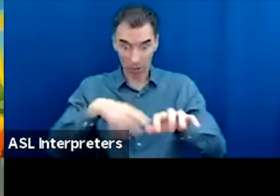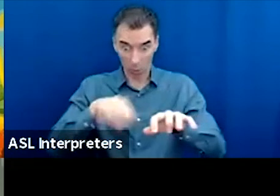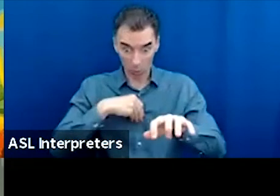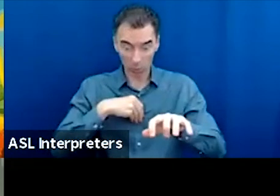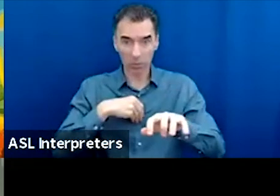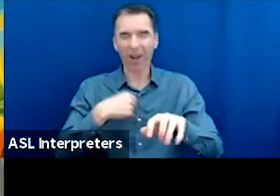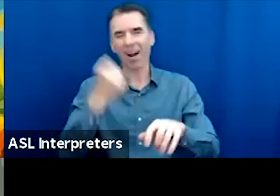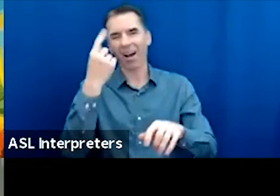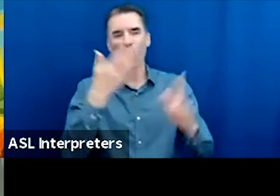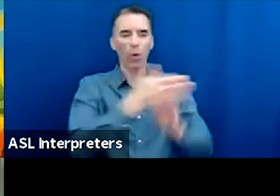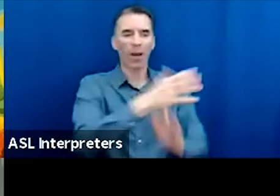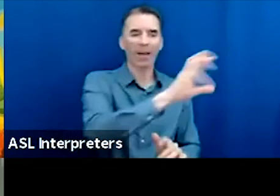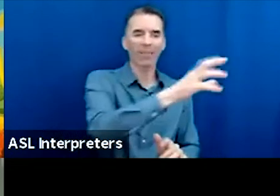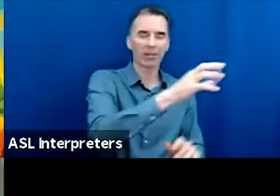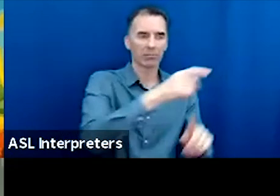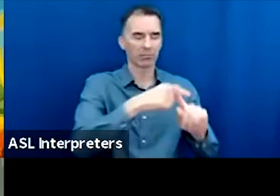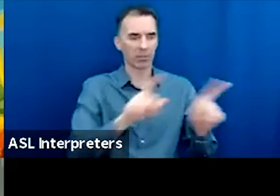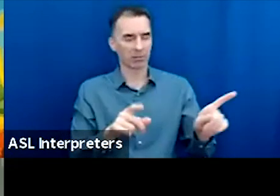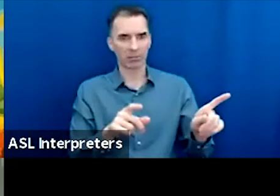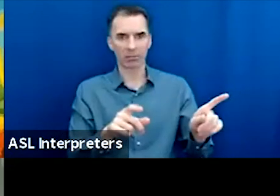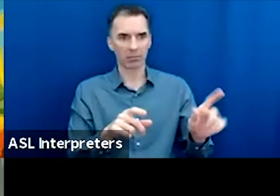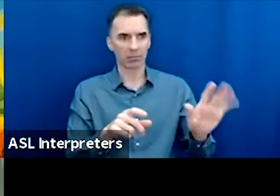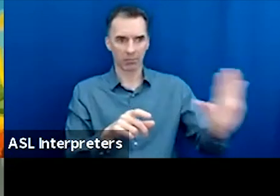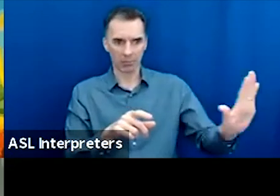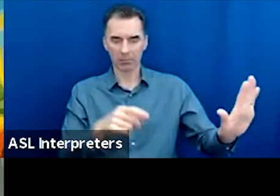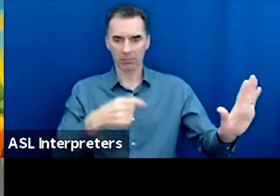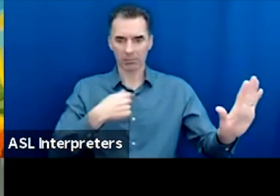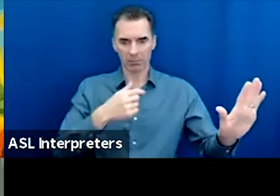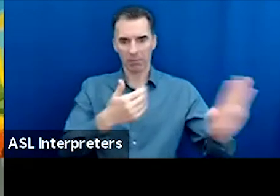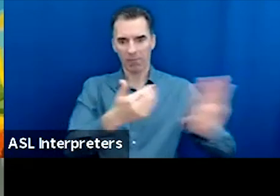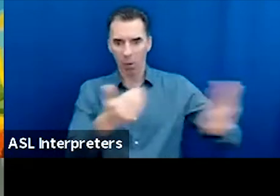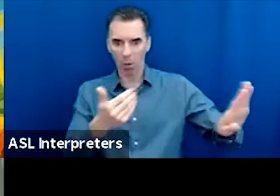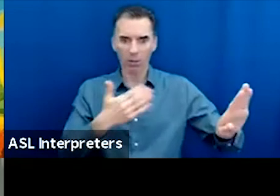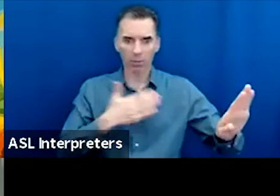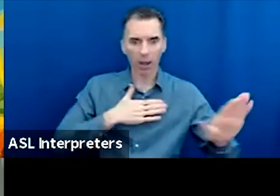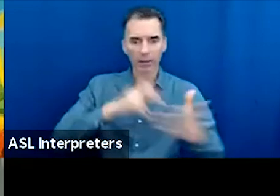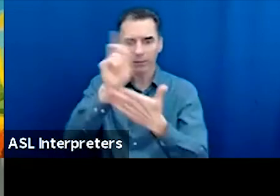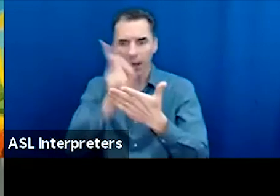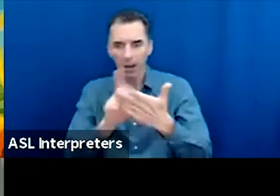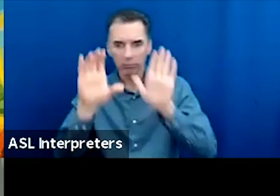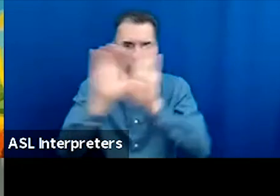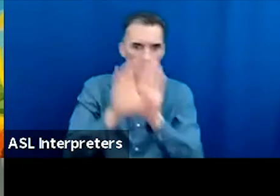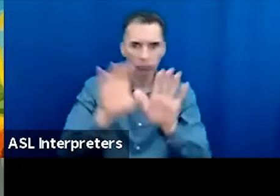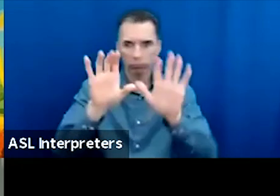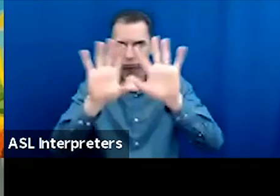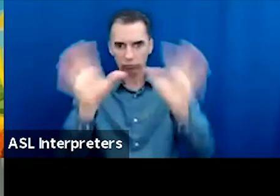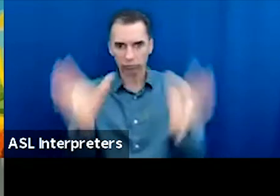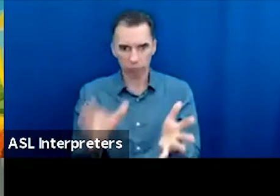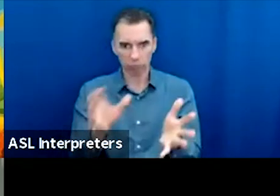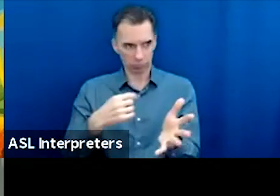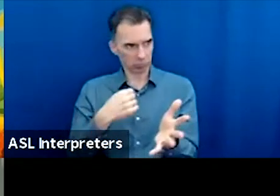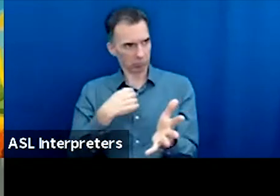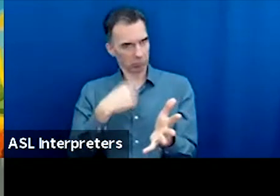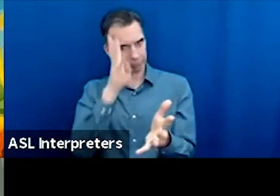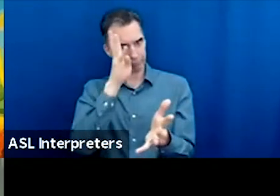which is the tool that we use for the institution, but everything that was written and designed and all the imagery and everything else, was created by me